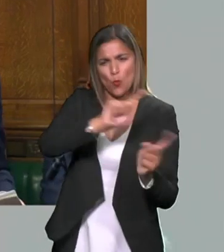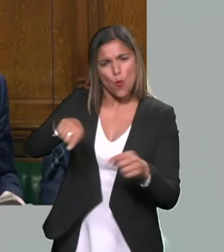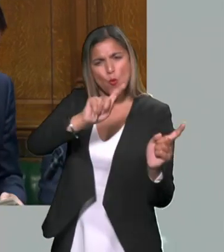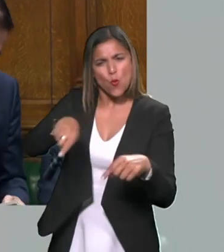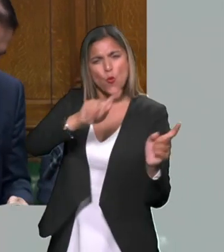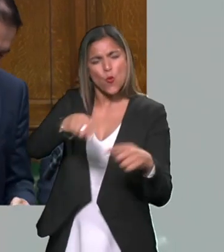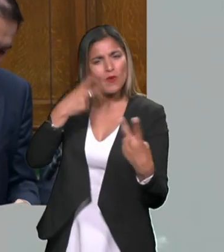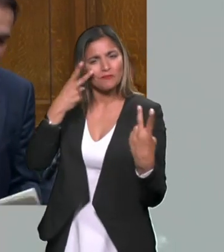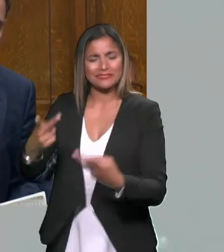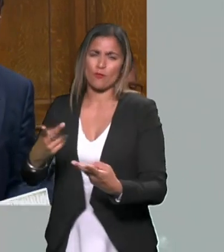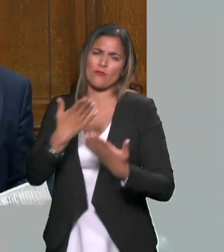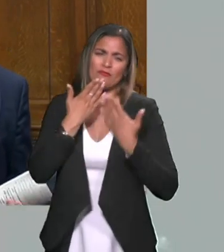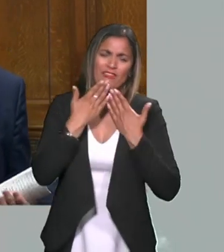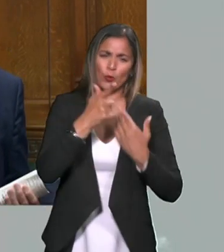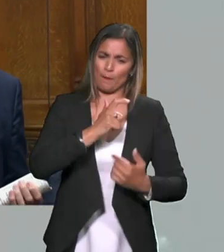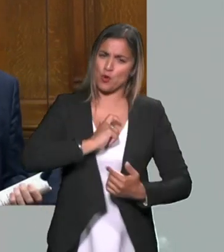Mawr.